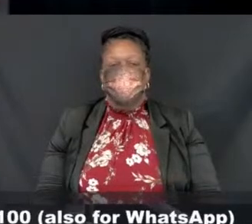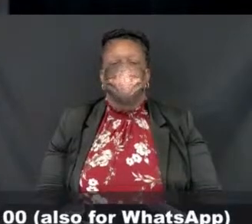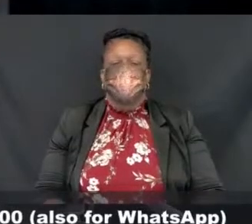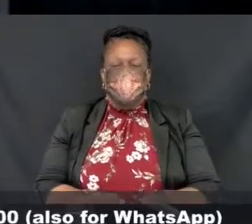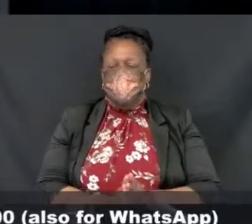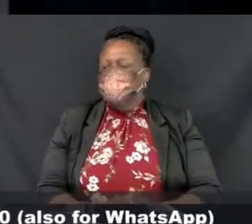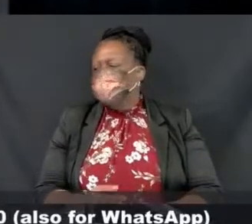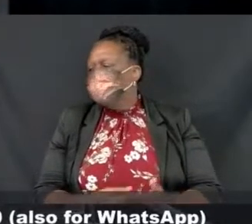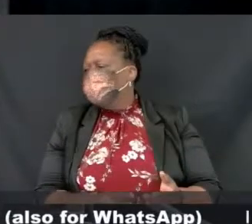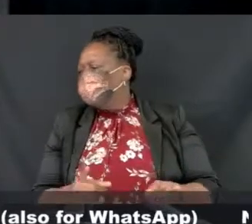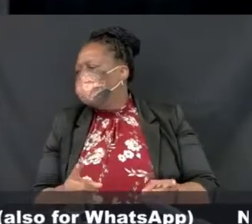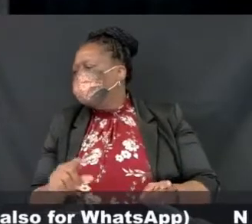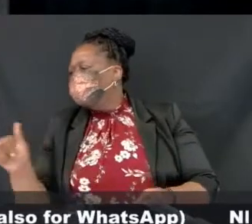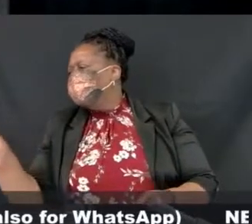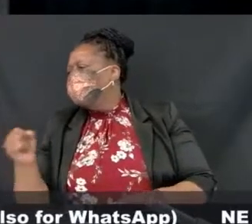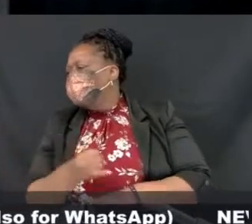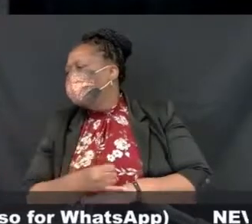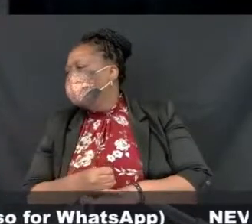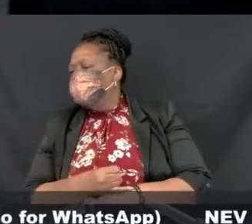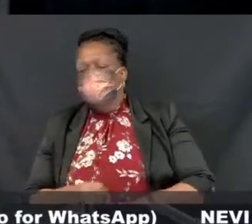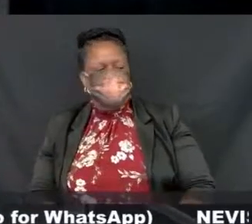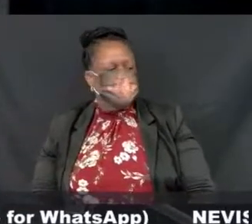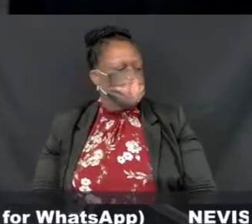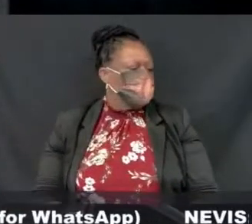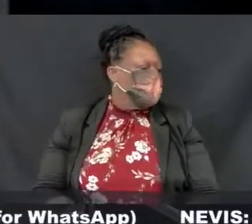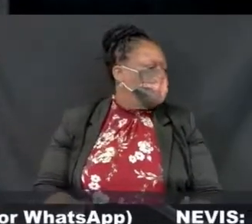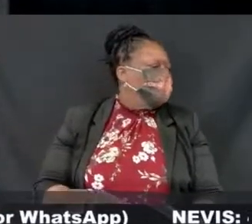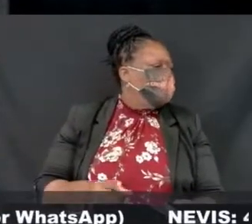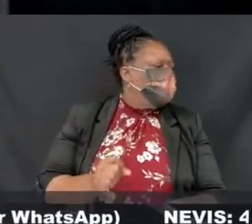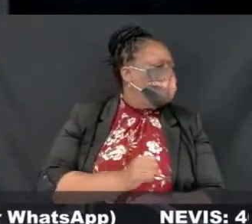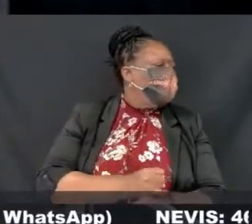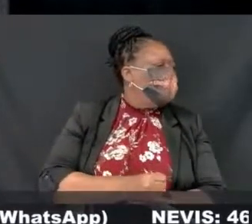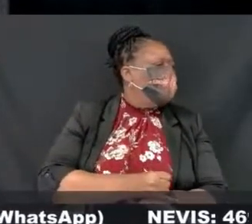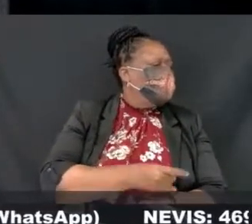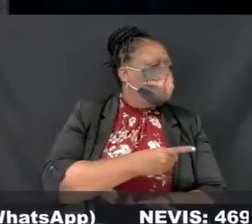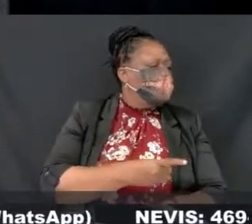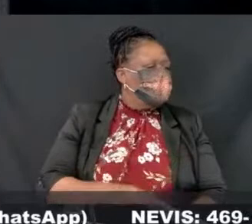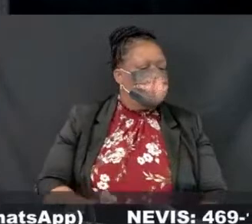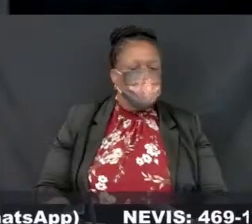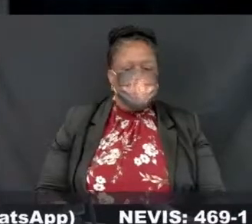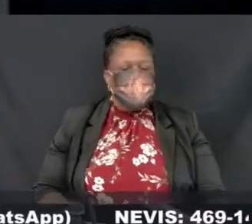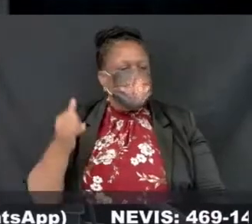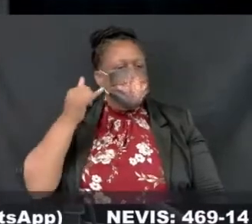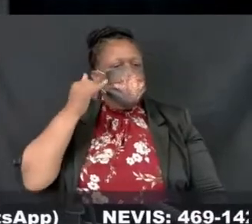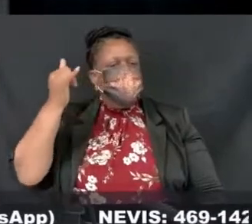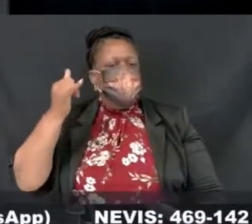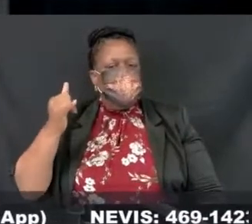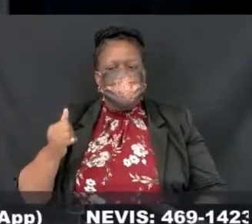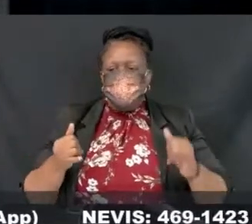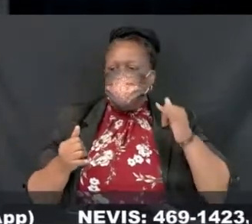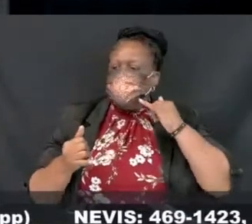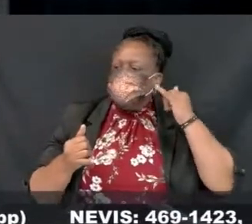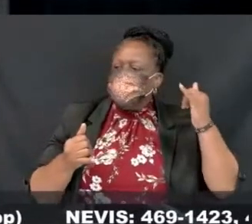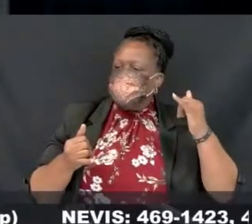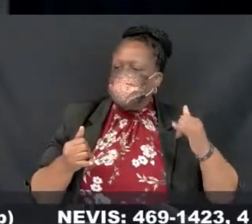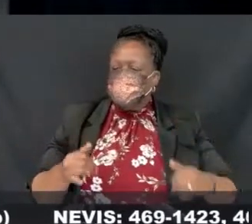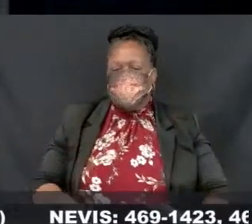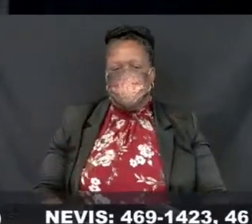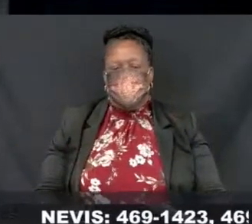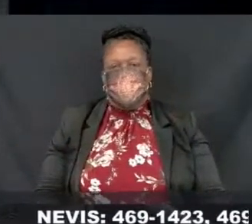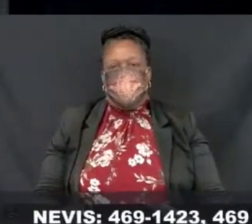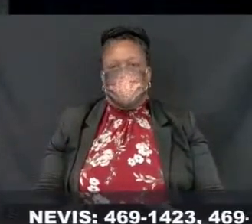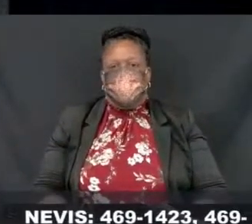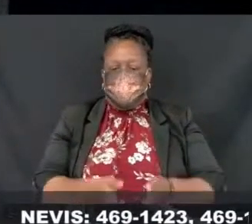is doing done? And I could have taken up my phone, being right there, and call one of my colleagues, and, allow them to interact with the Prime